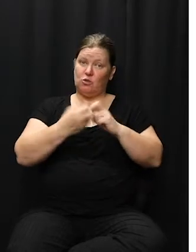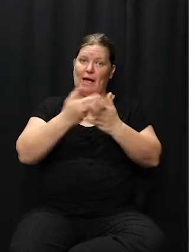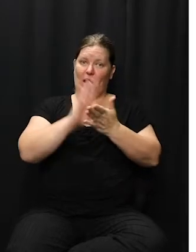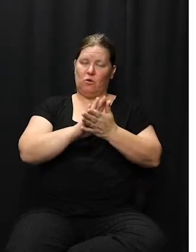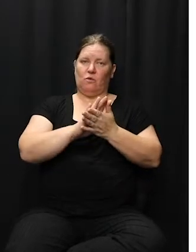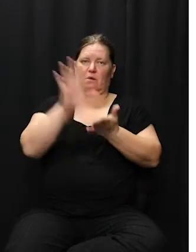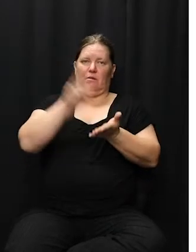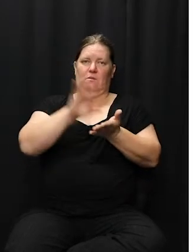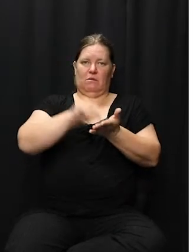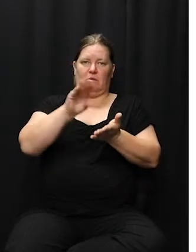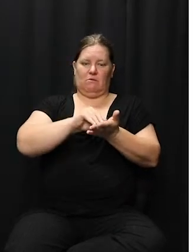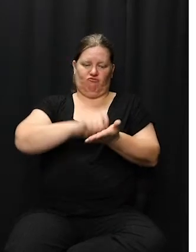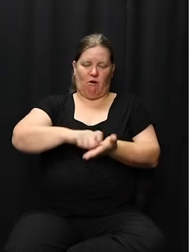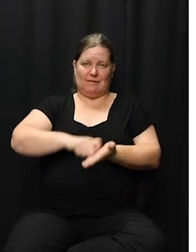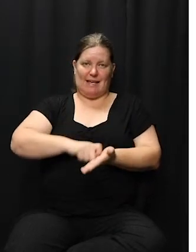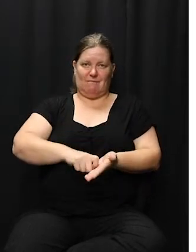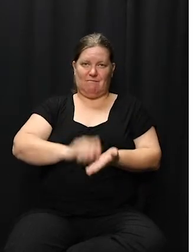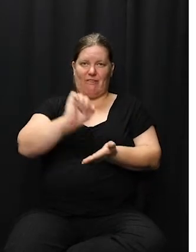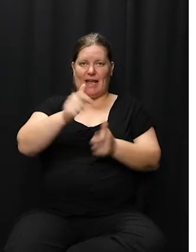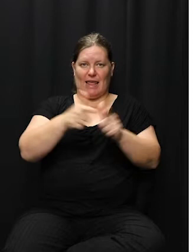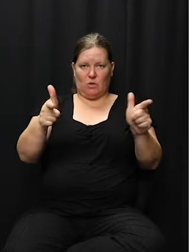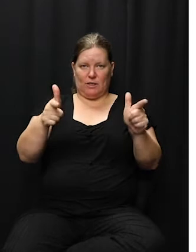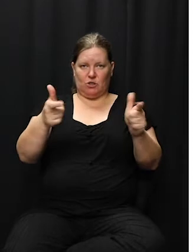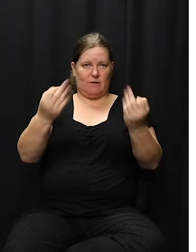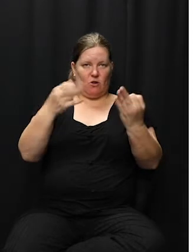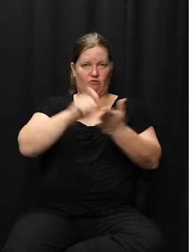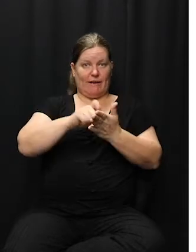down, and that's made it hard.